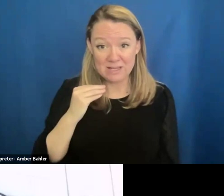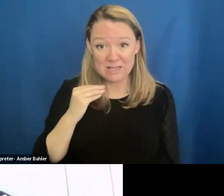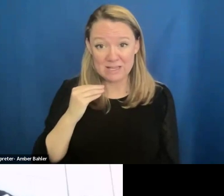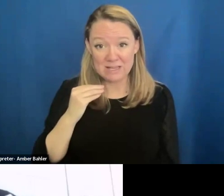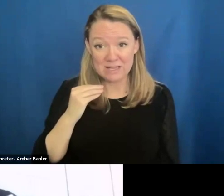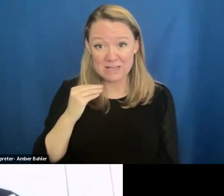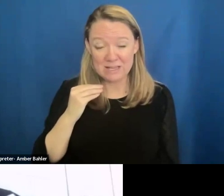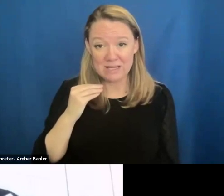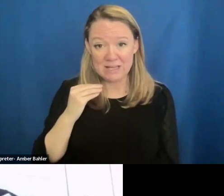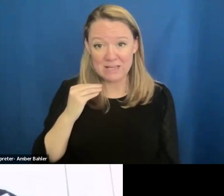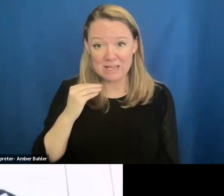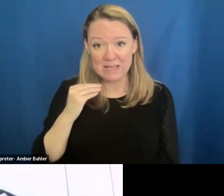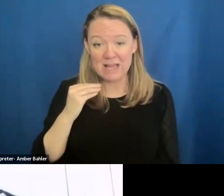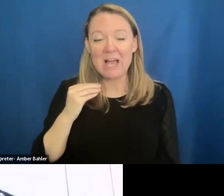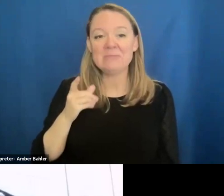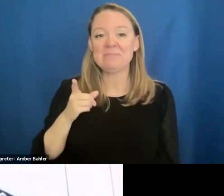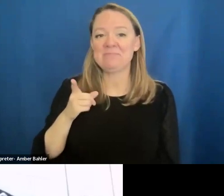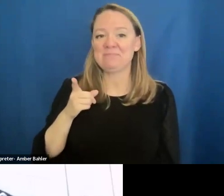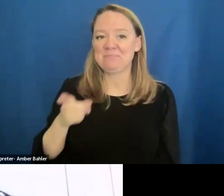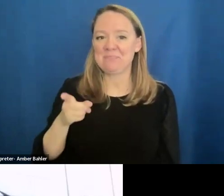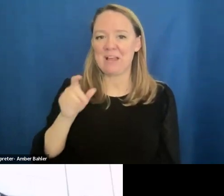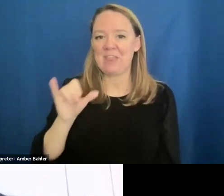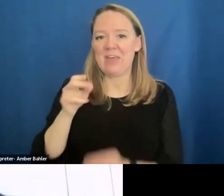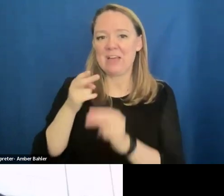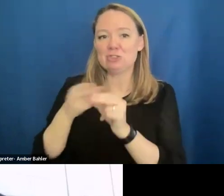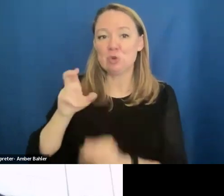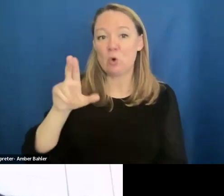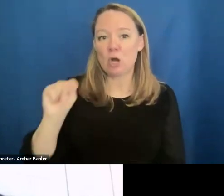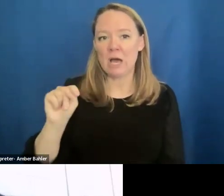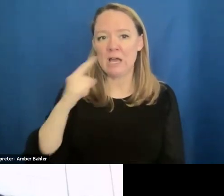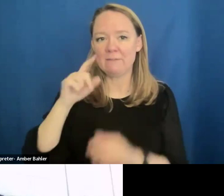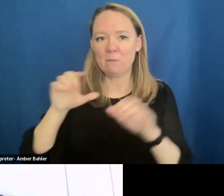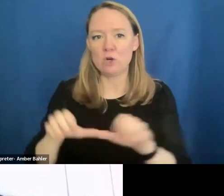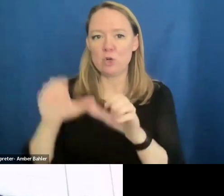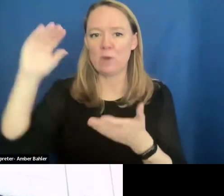I'm seeing it used as a shortcut on the way to doing less.